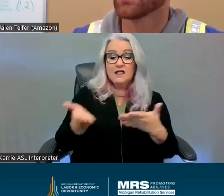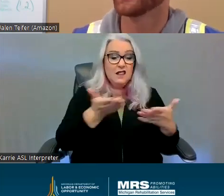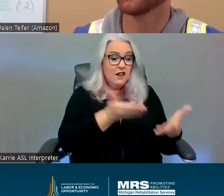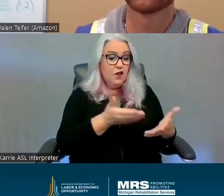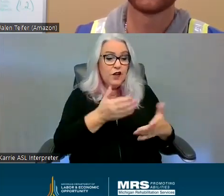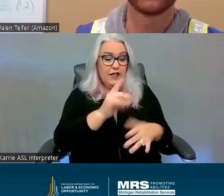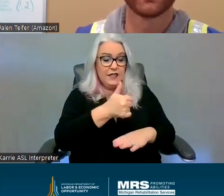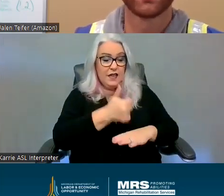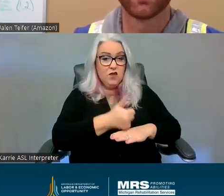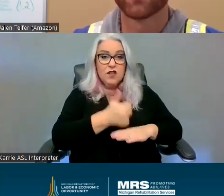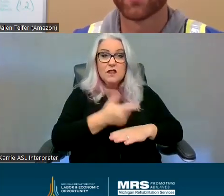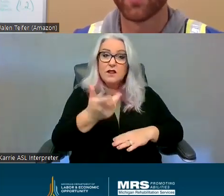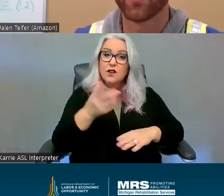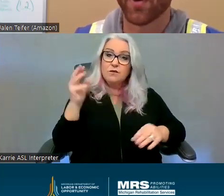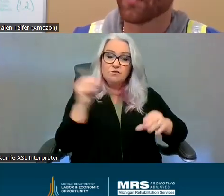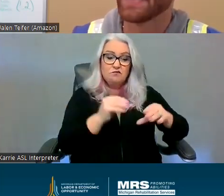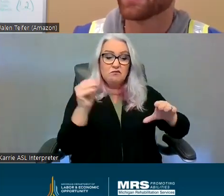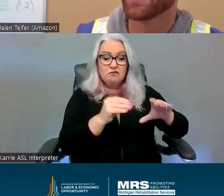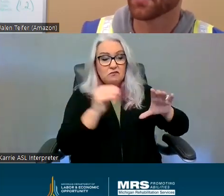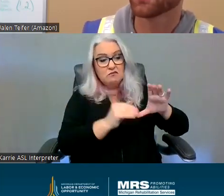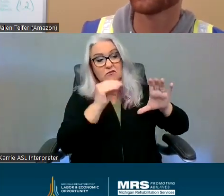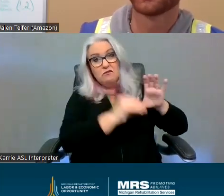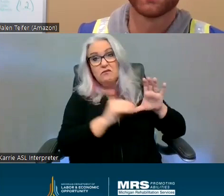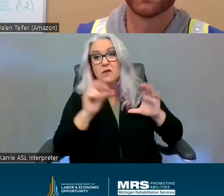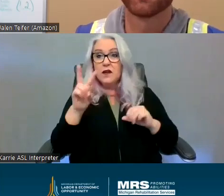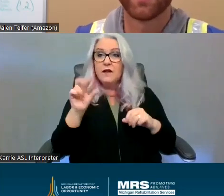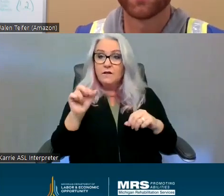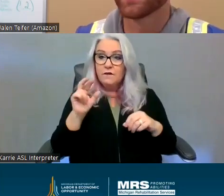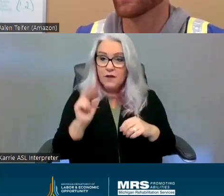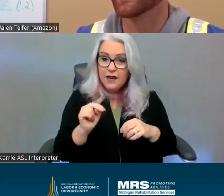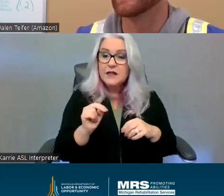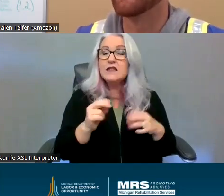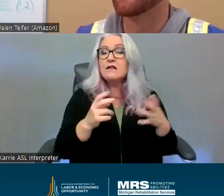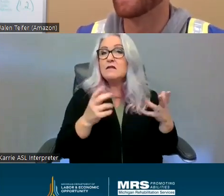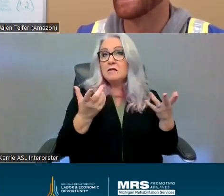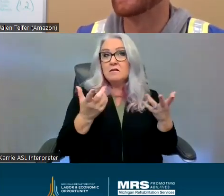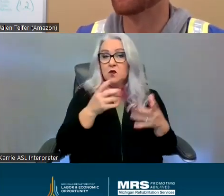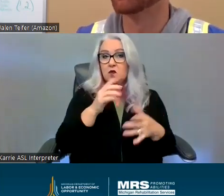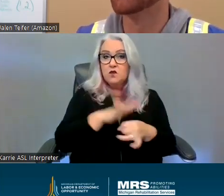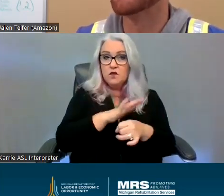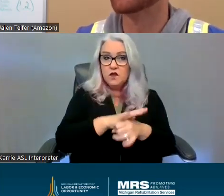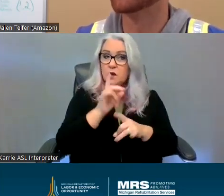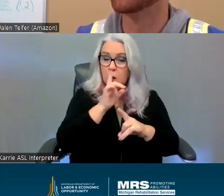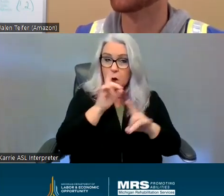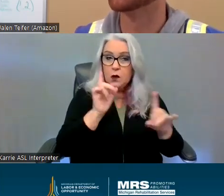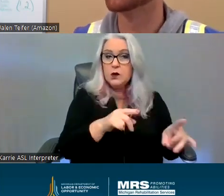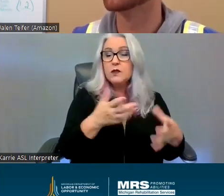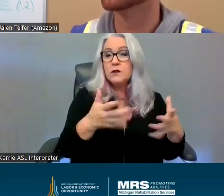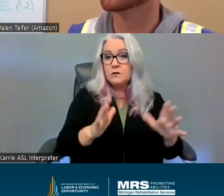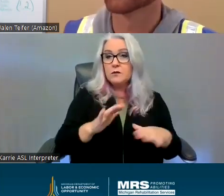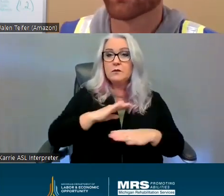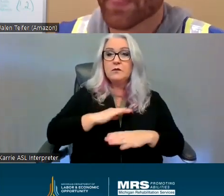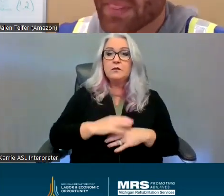that you see coming down the street for all the awesome Amazon orders, everything like that. Okay. And is it